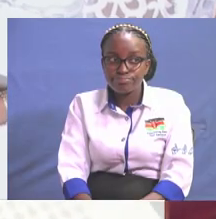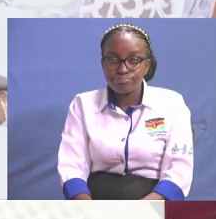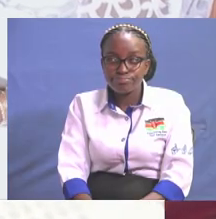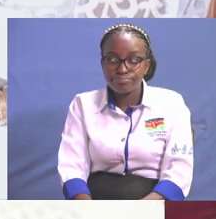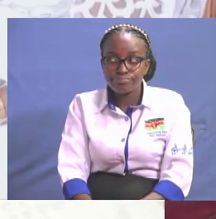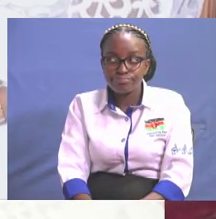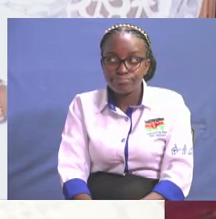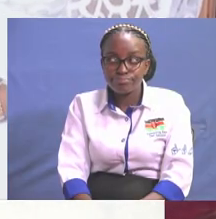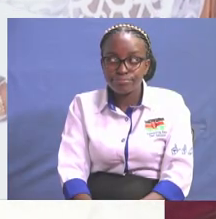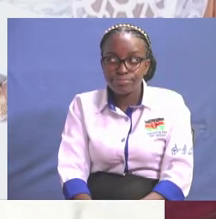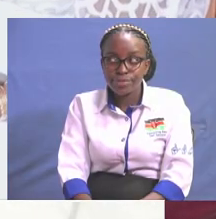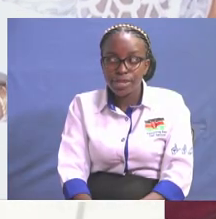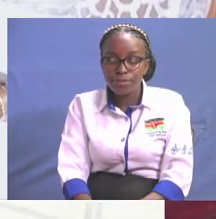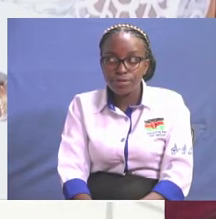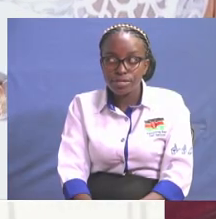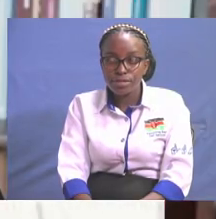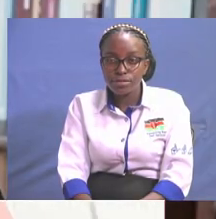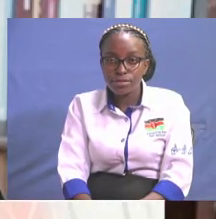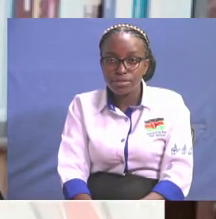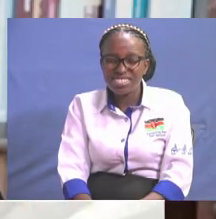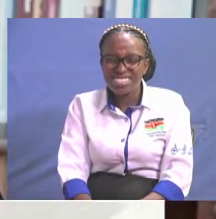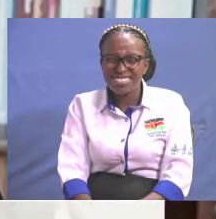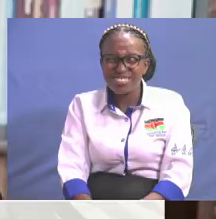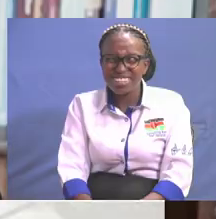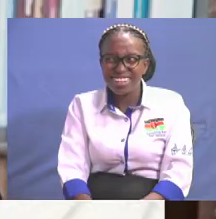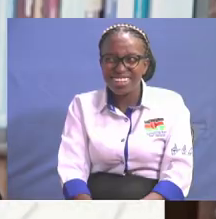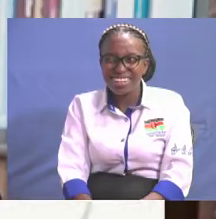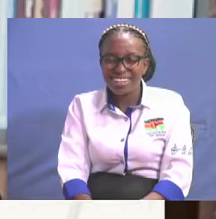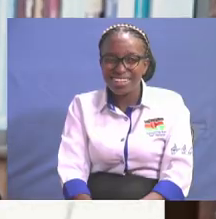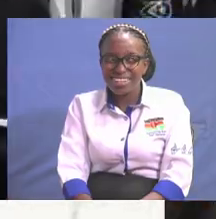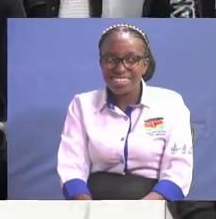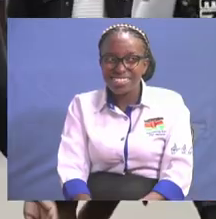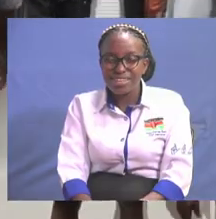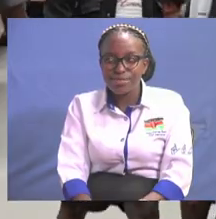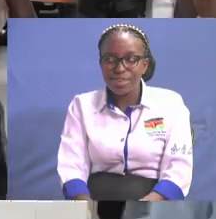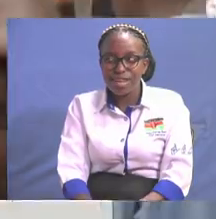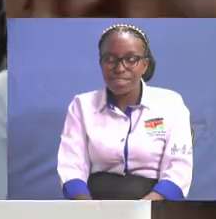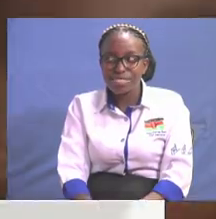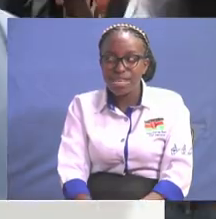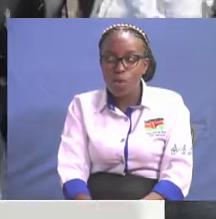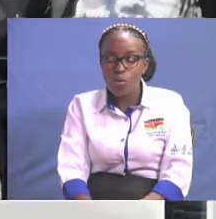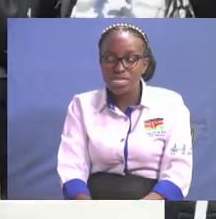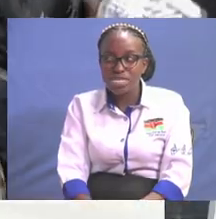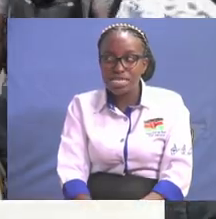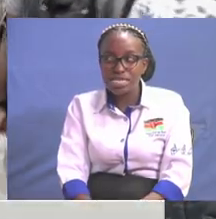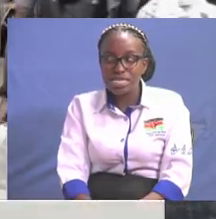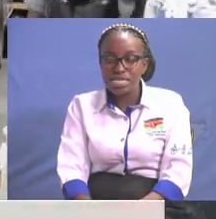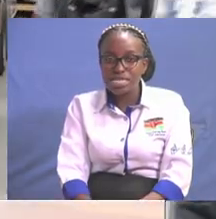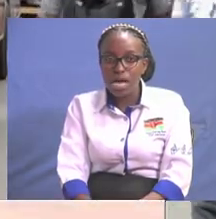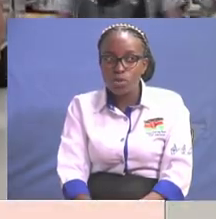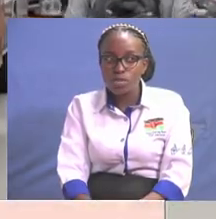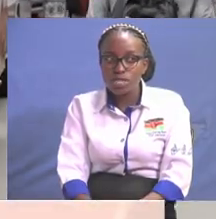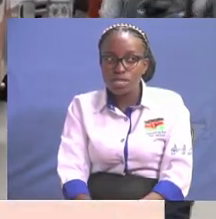impartially as it faces the scrutiny of the Chief Justice Martha Koome-led arm of government. He reiterated that the will of the people should